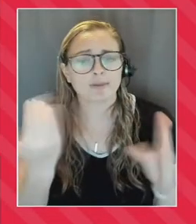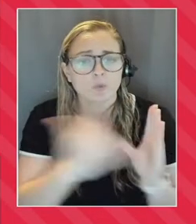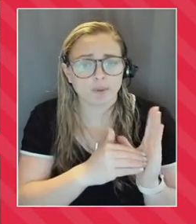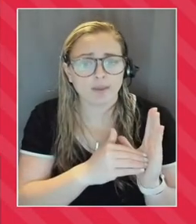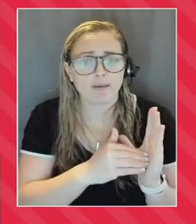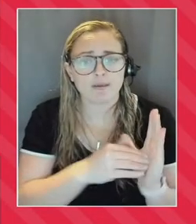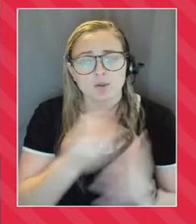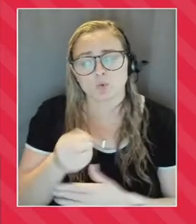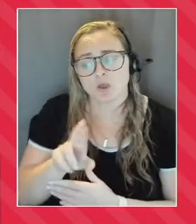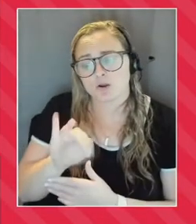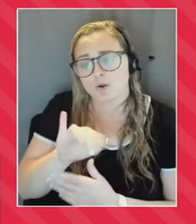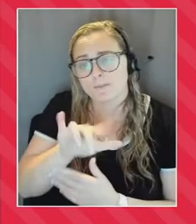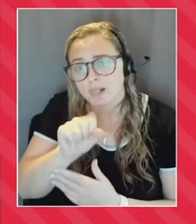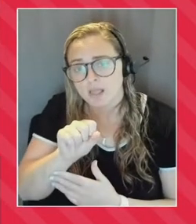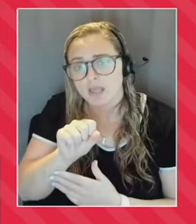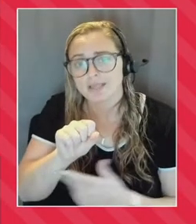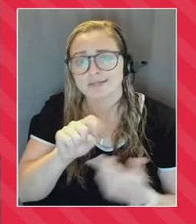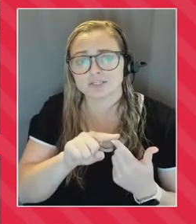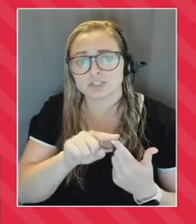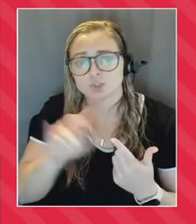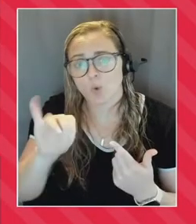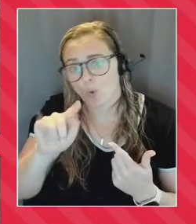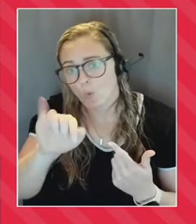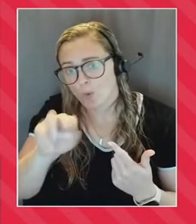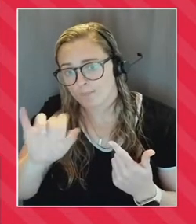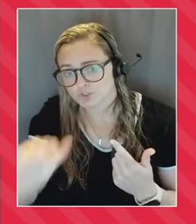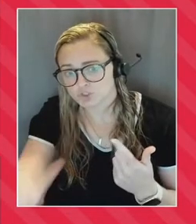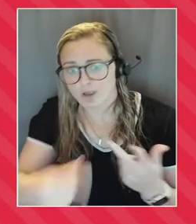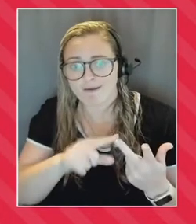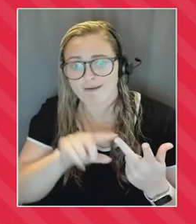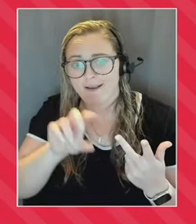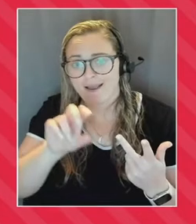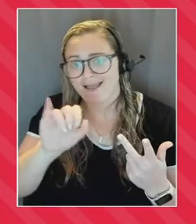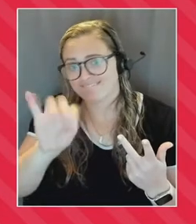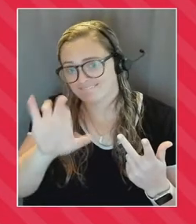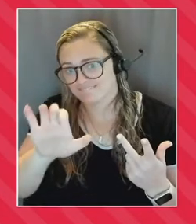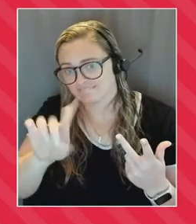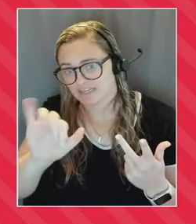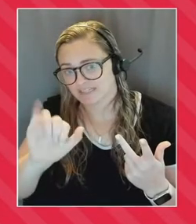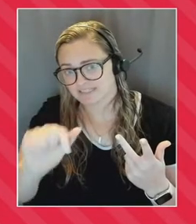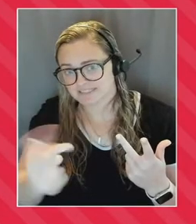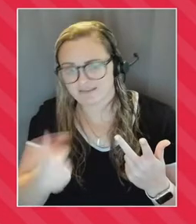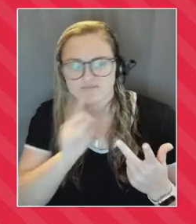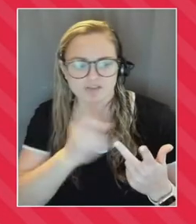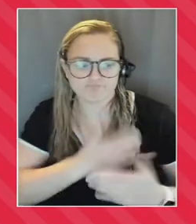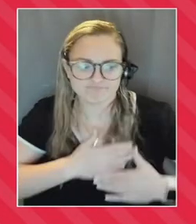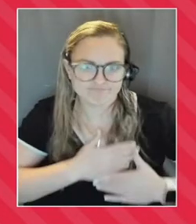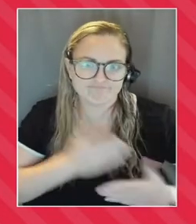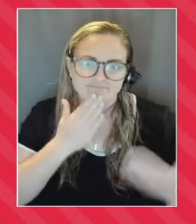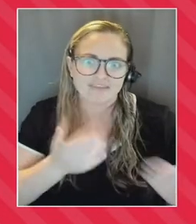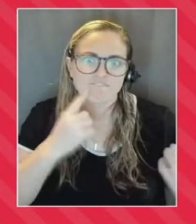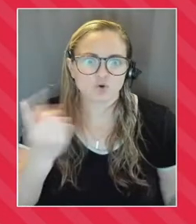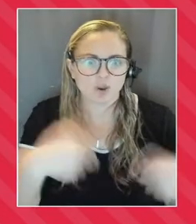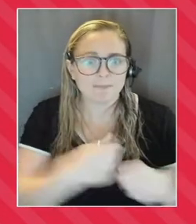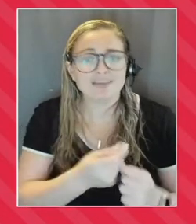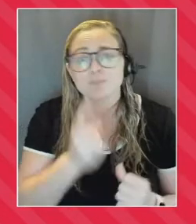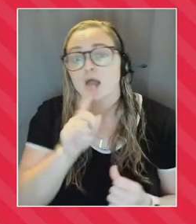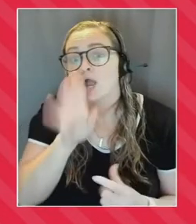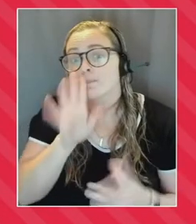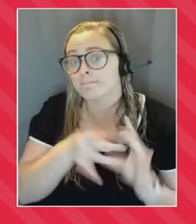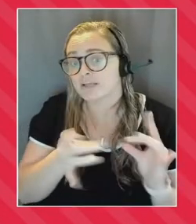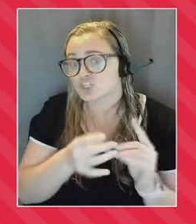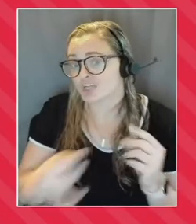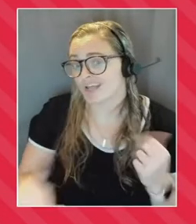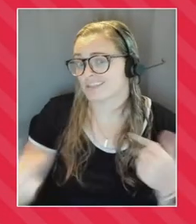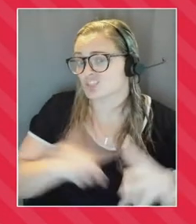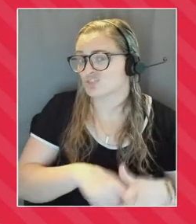Dr. Bleich, Dr. Odum Jung, and Dr. Fielding Singh for that discussion. So as I talked about at the top of the presentation,